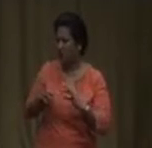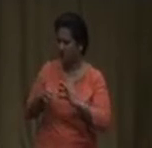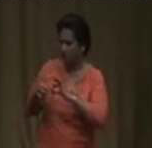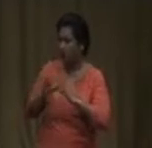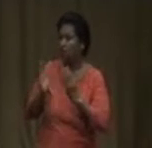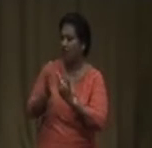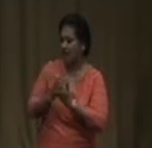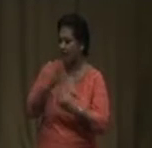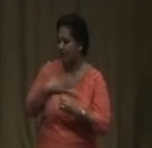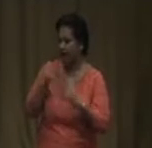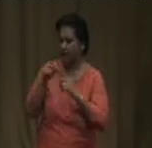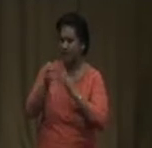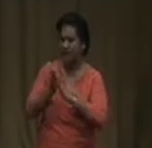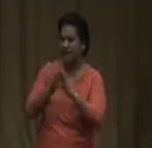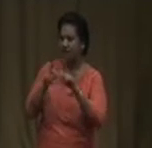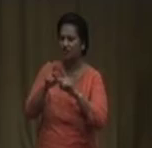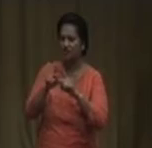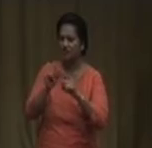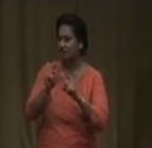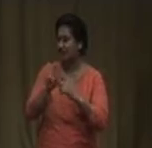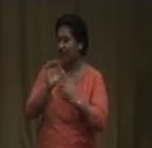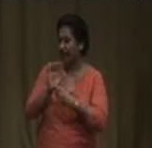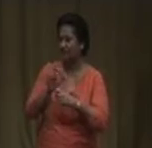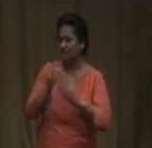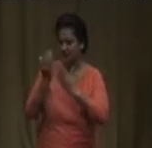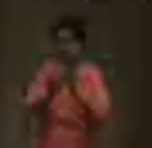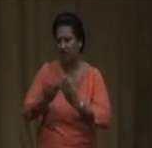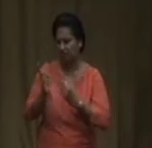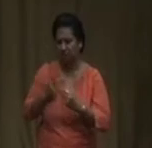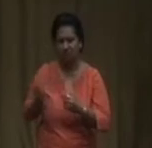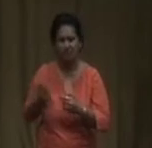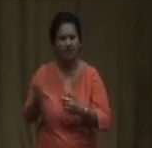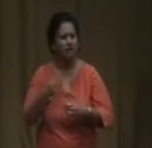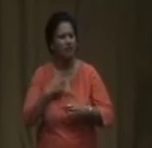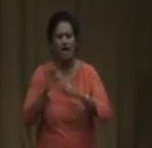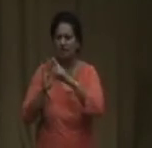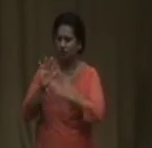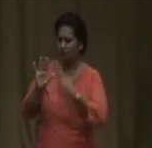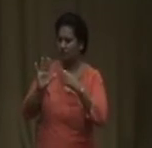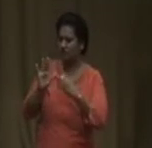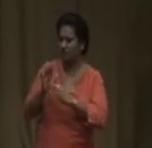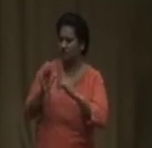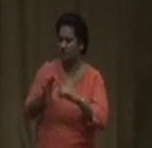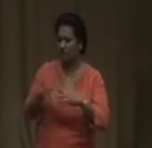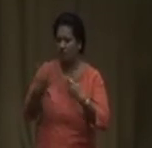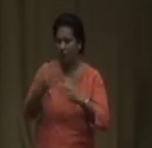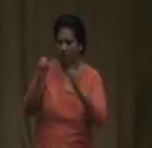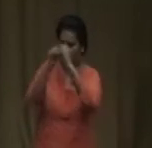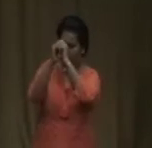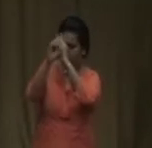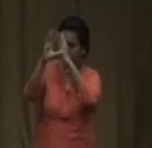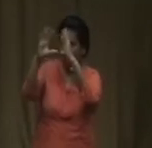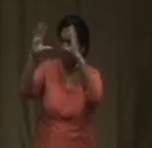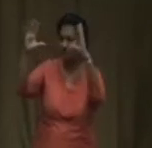90s. And I remember many, many hours discussing with James the phenomenal innovation of